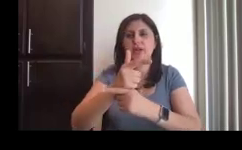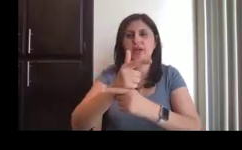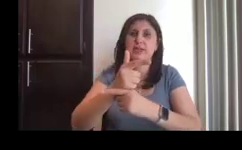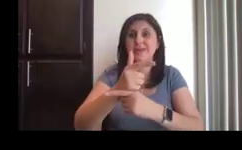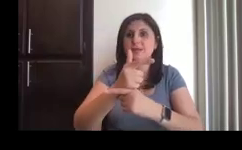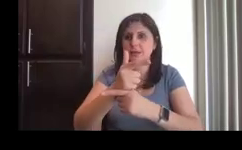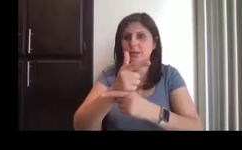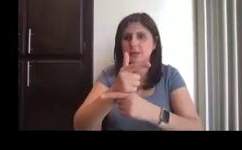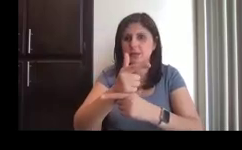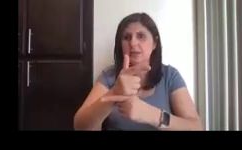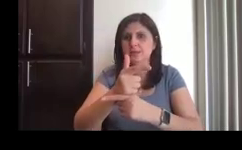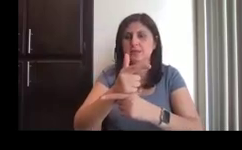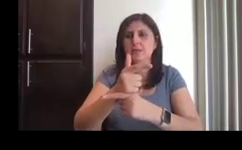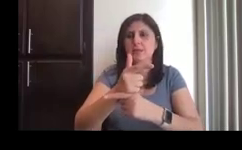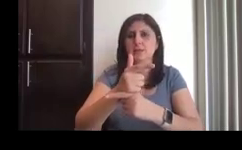brother, siblings.